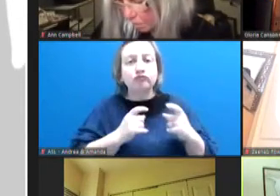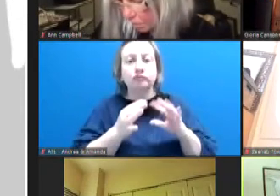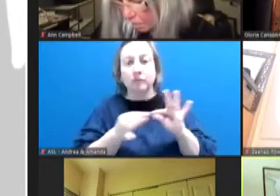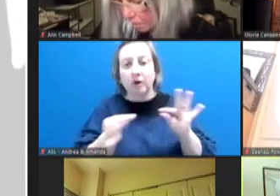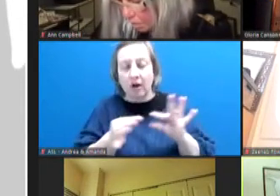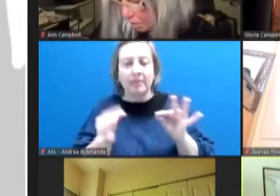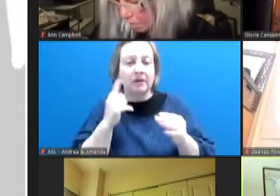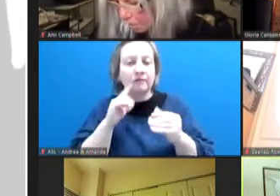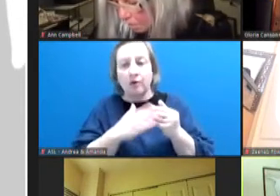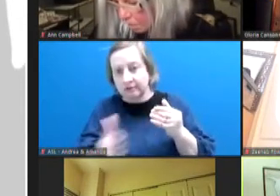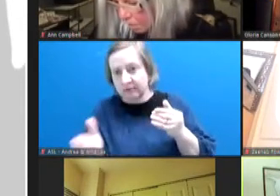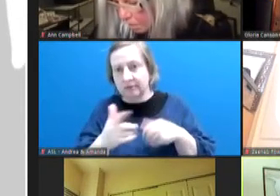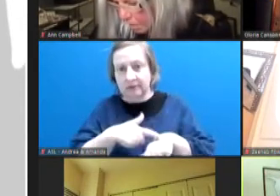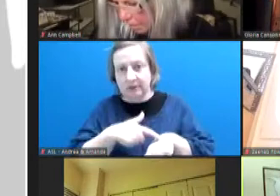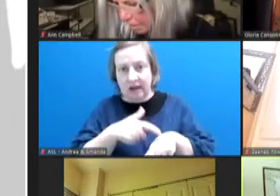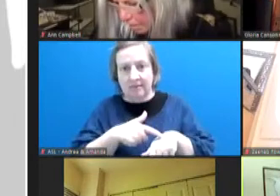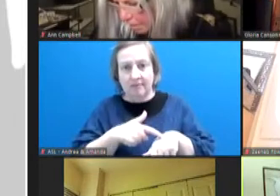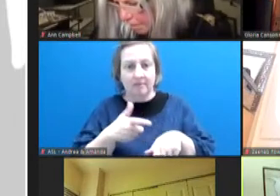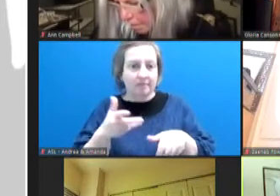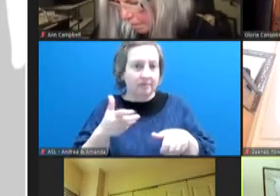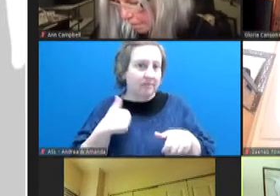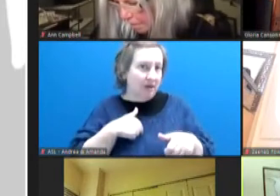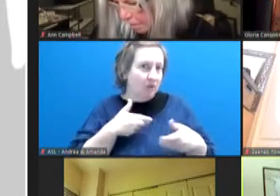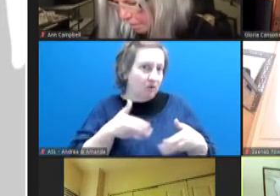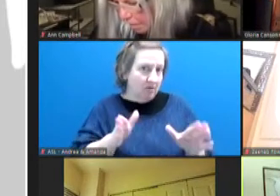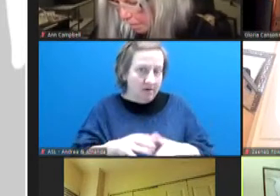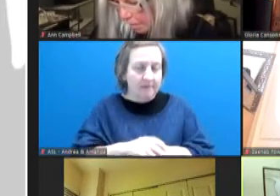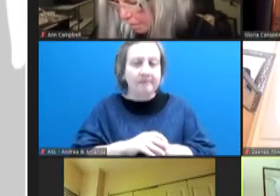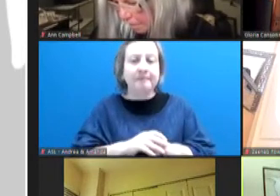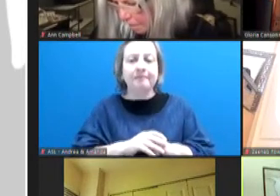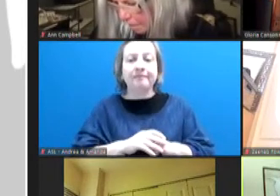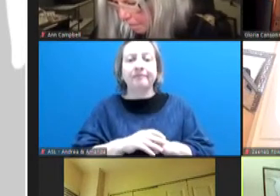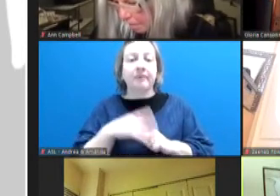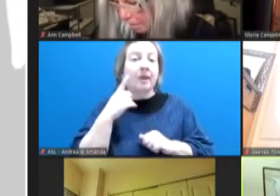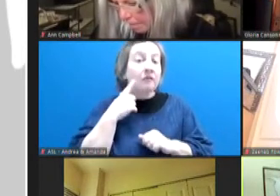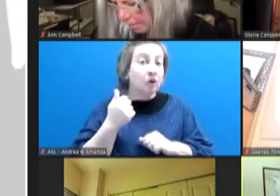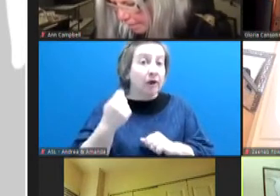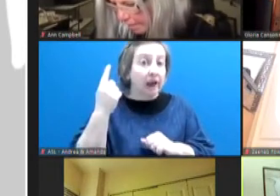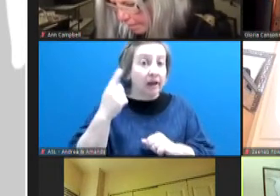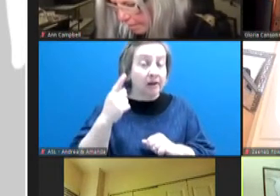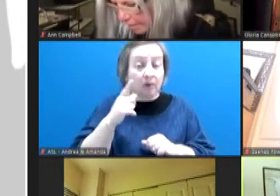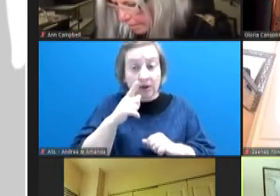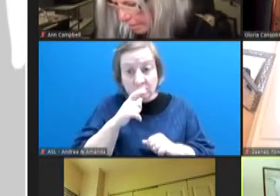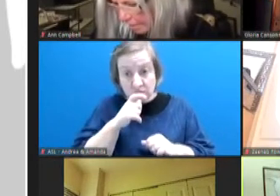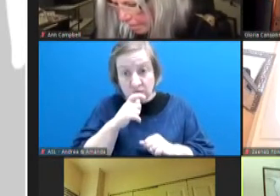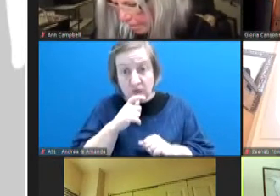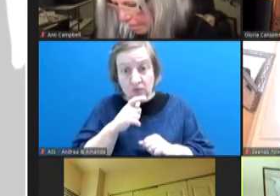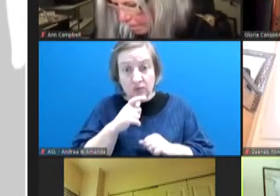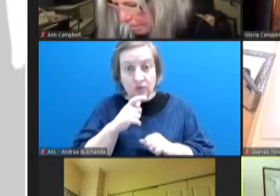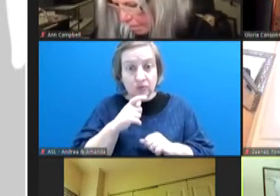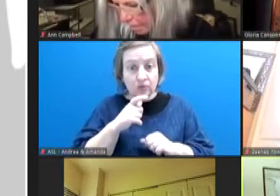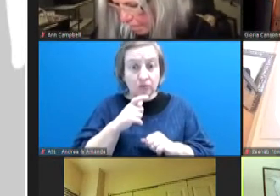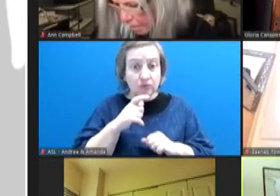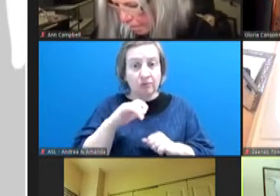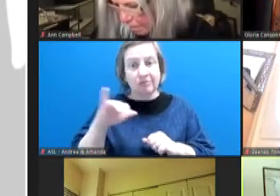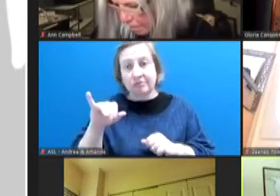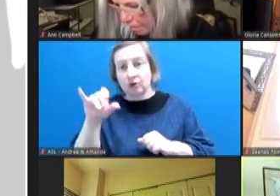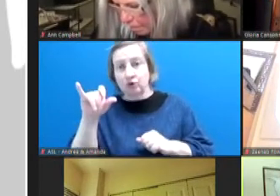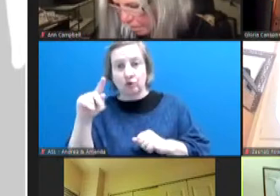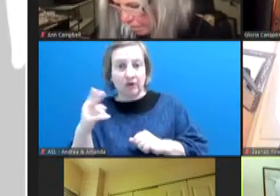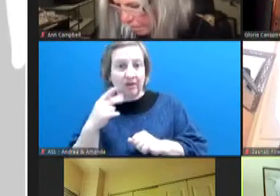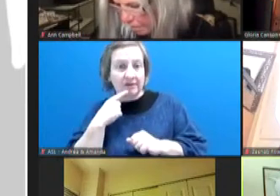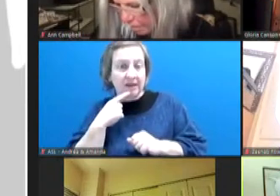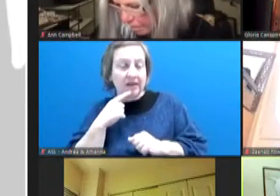for the remainder of the time that we're allowed. You know, for anyone who, as Judith is saying, they're not familiar with